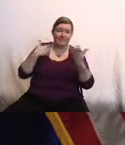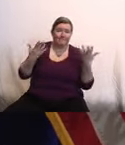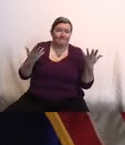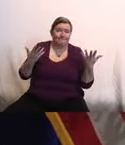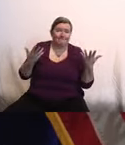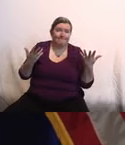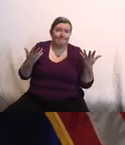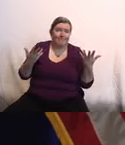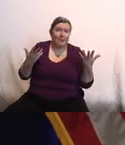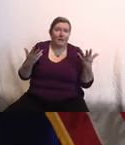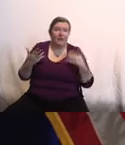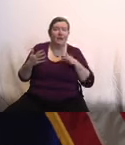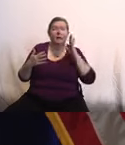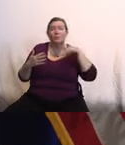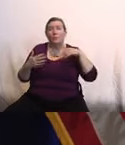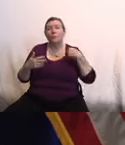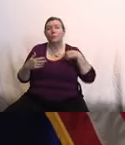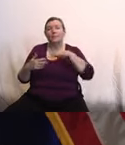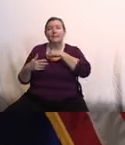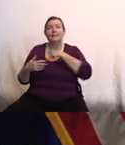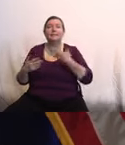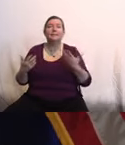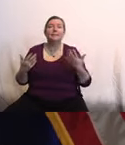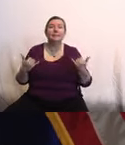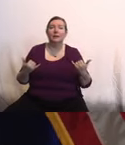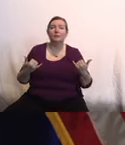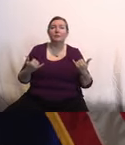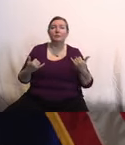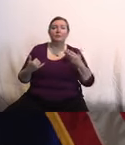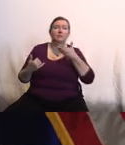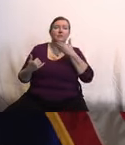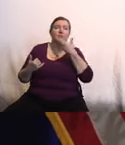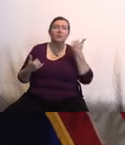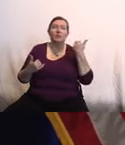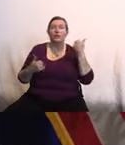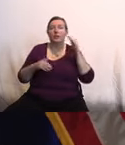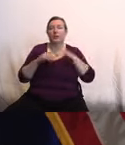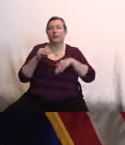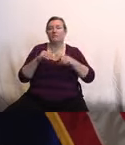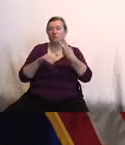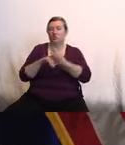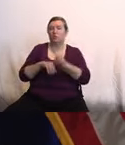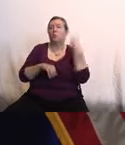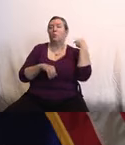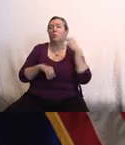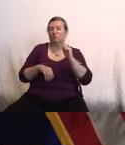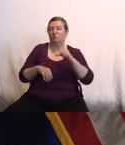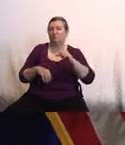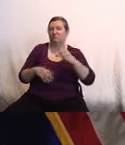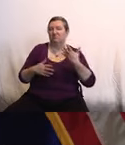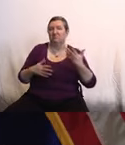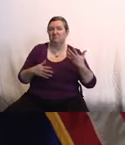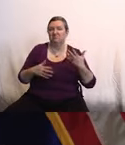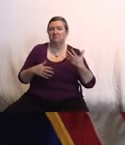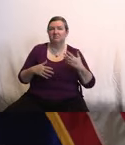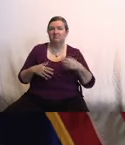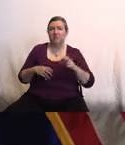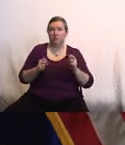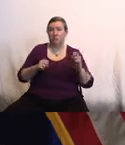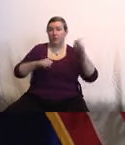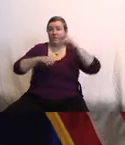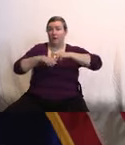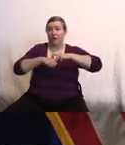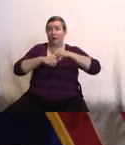do know. We are certainly in a whole lot better place now than we were 2 years ago. We know more about the virus. We have some excellent